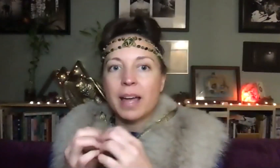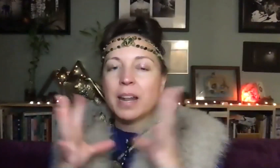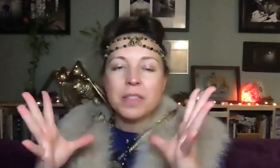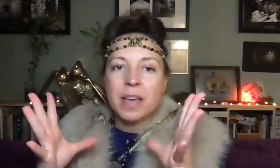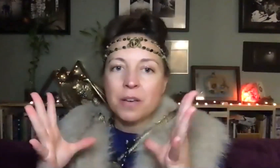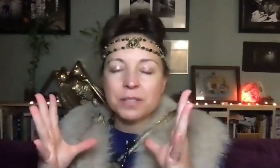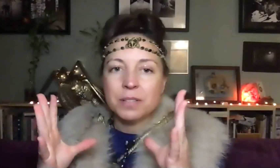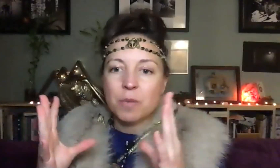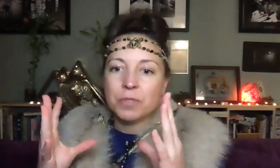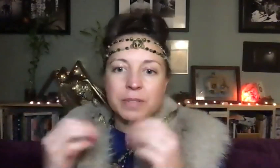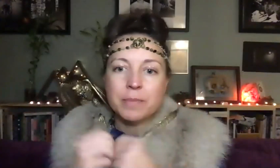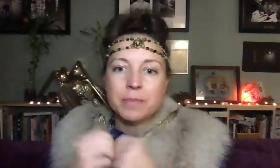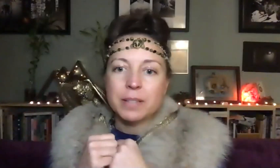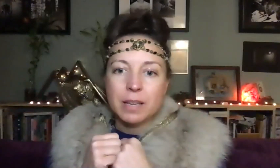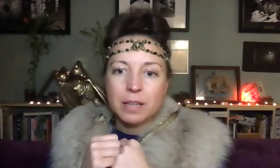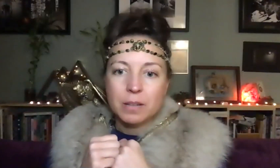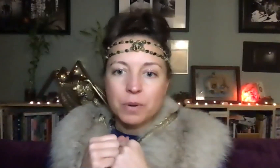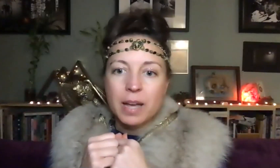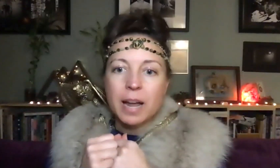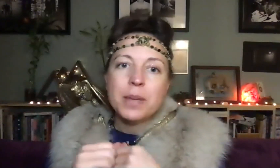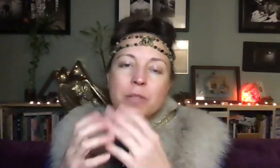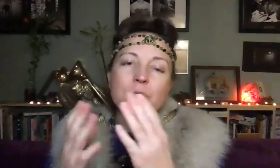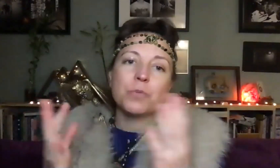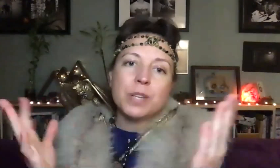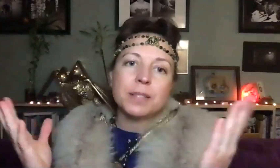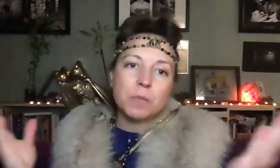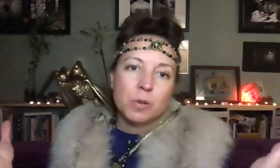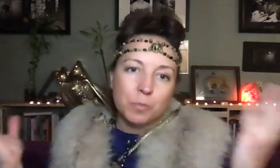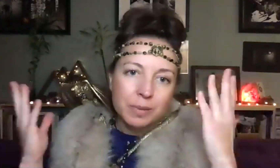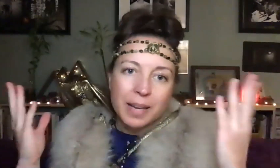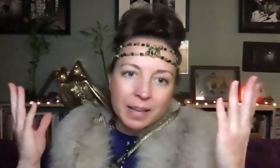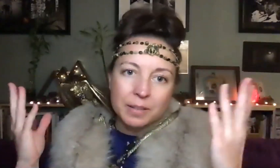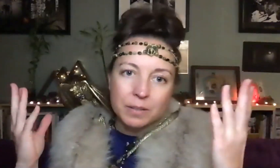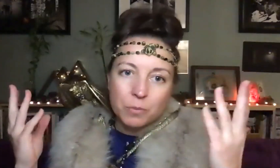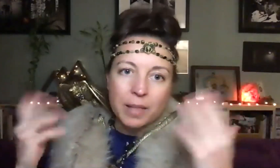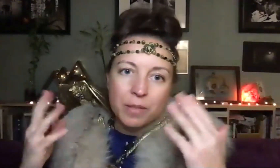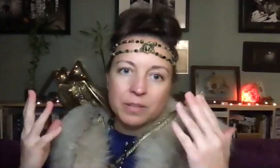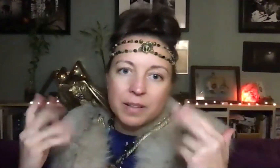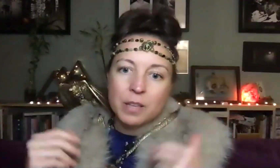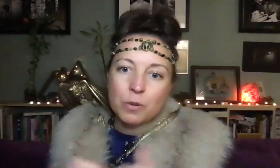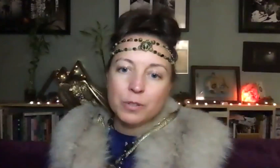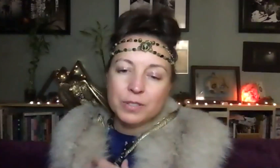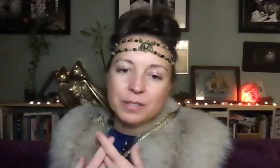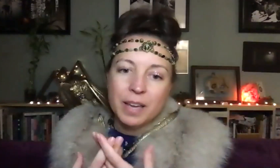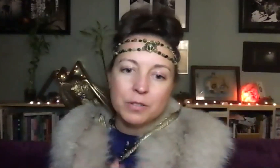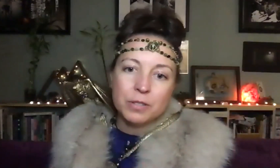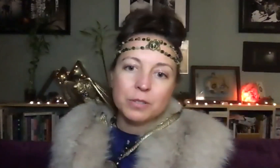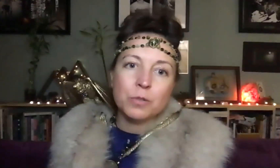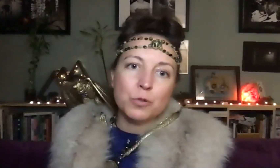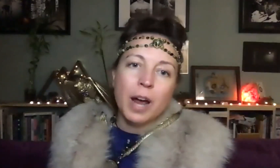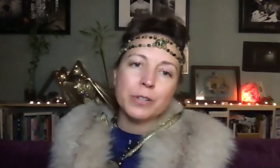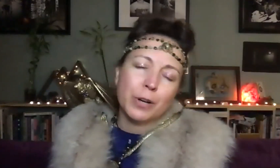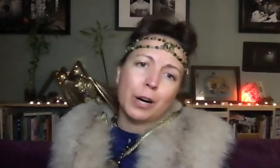and that anything else is almost limiting, right? I mean, there's reasonable plans, right? It's not like the universe is like